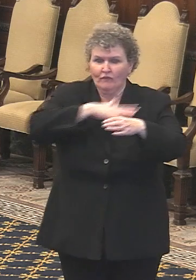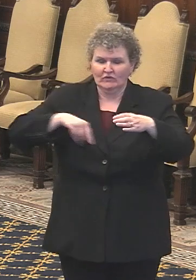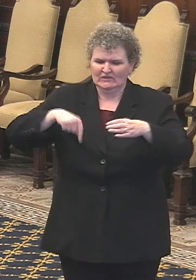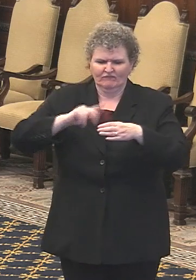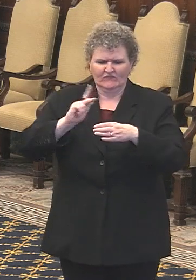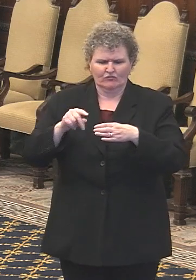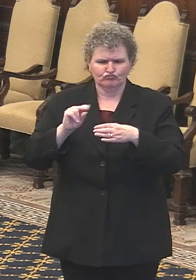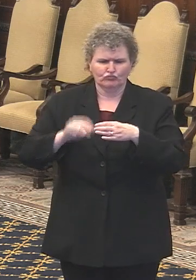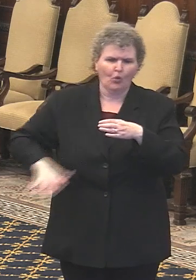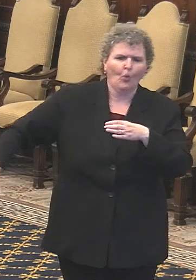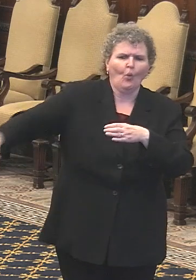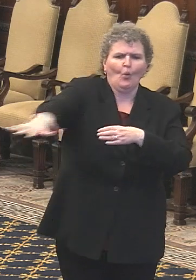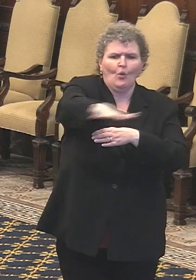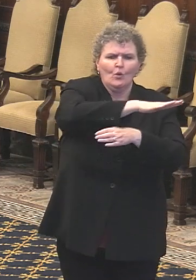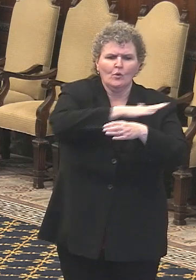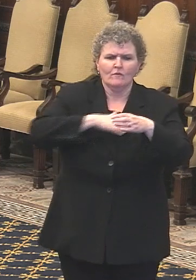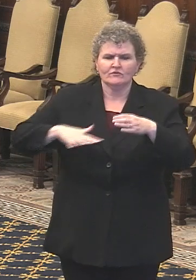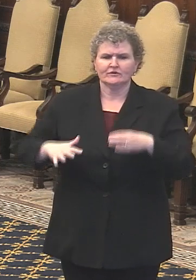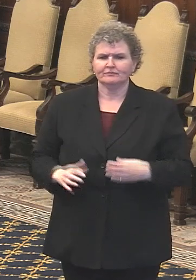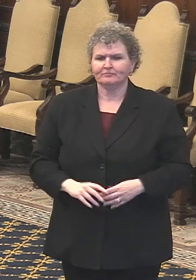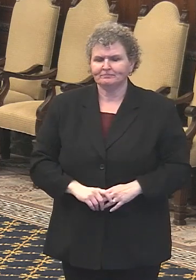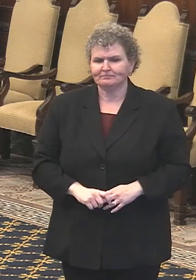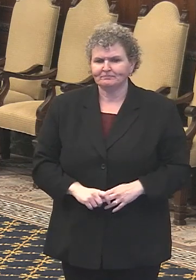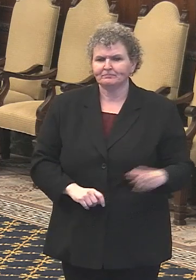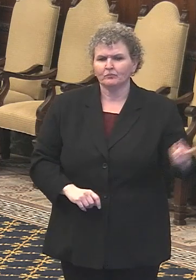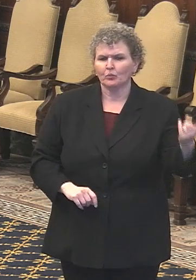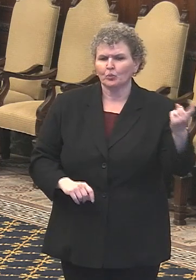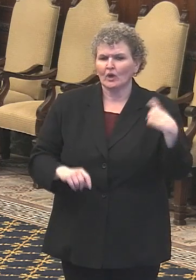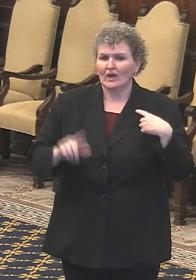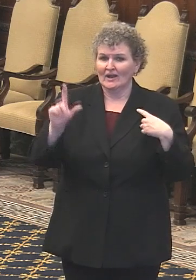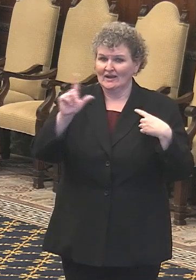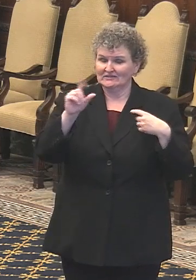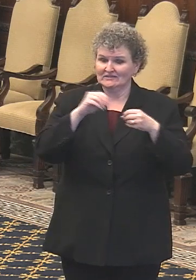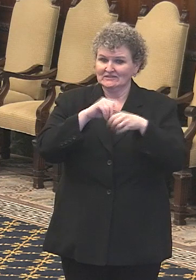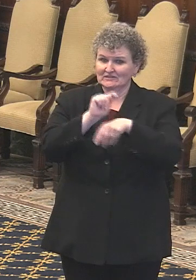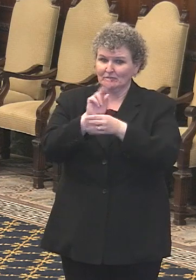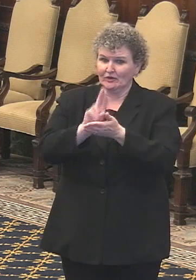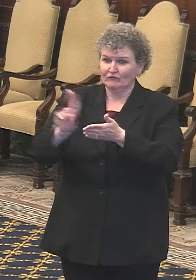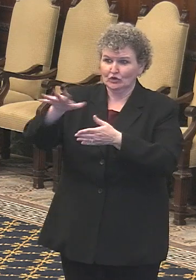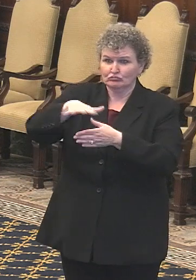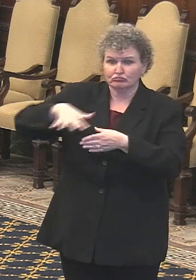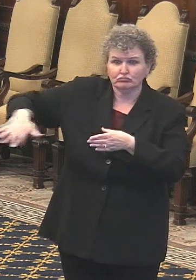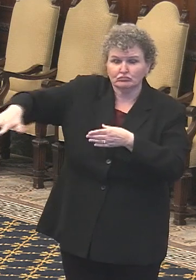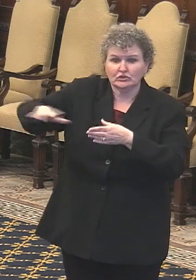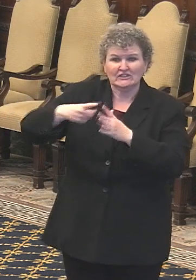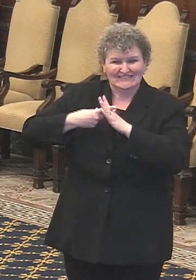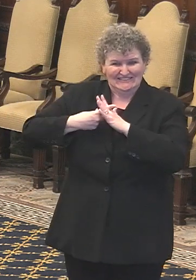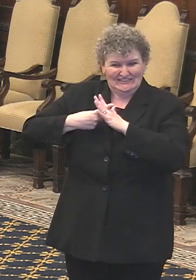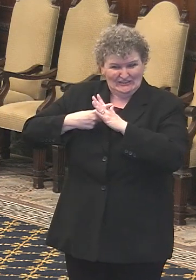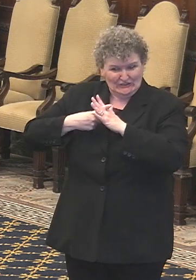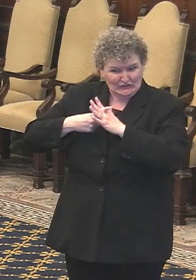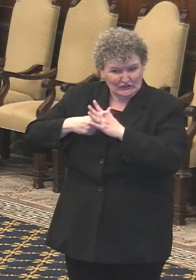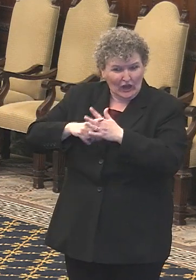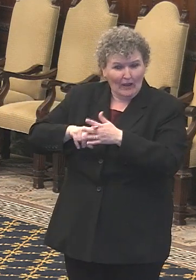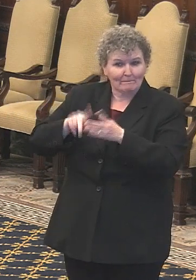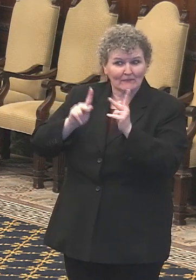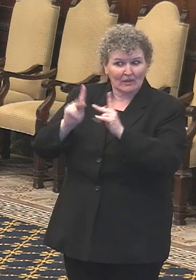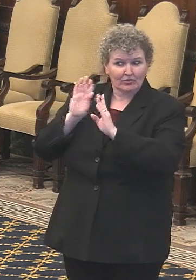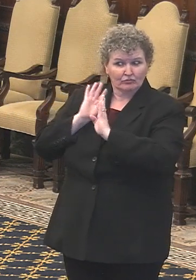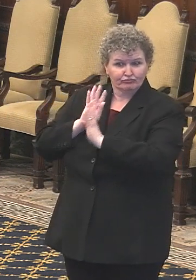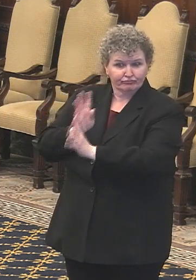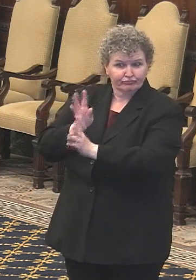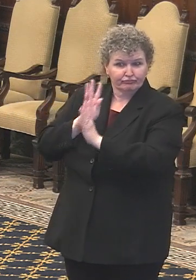And for the Liacouras Center site, do you have any idea of when that will need to start taking patients, whether that be next week, or do you have any